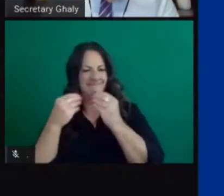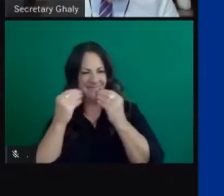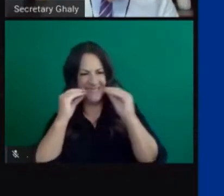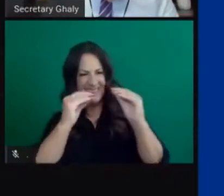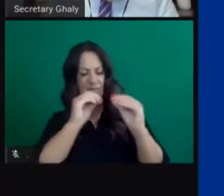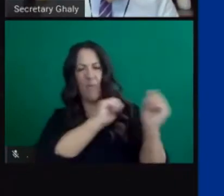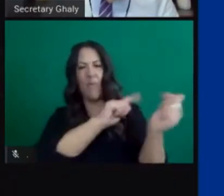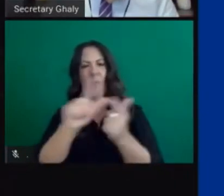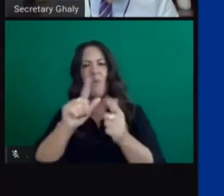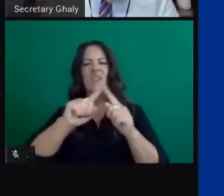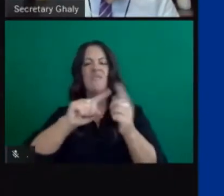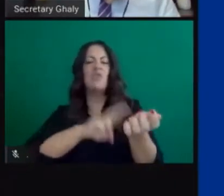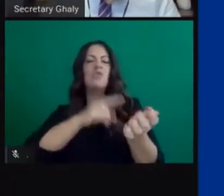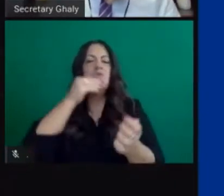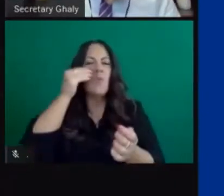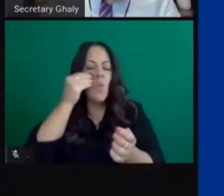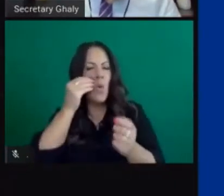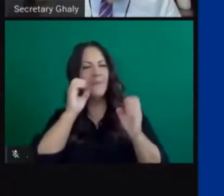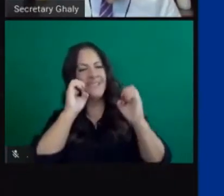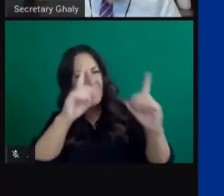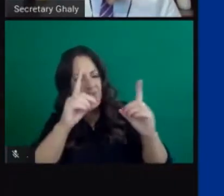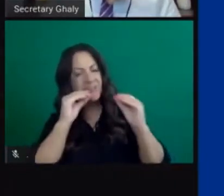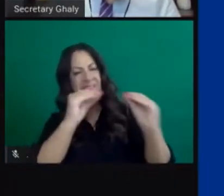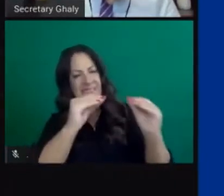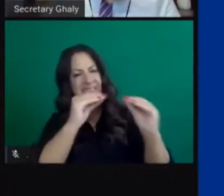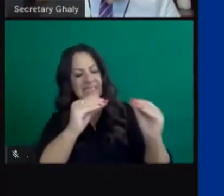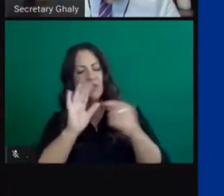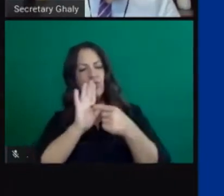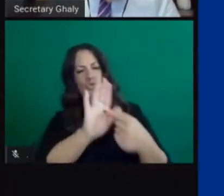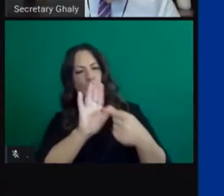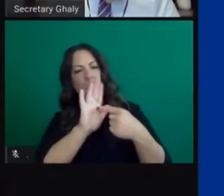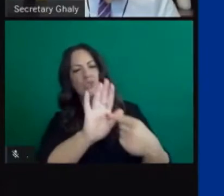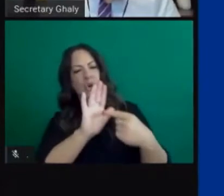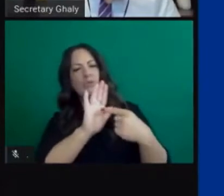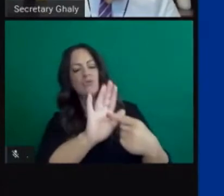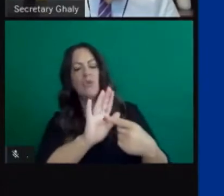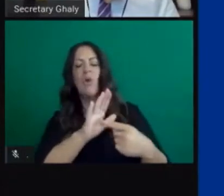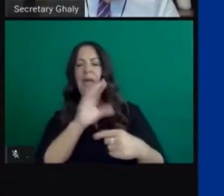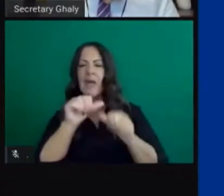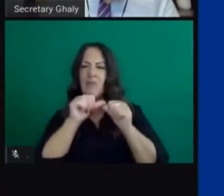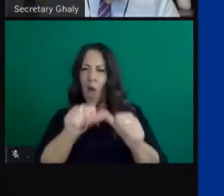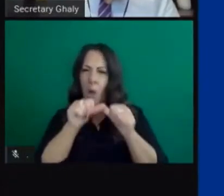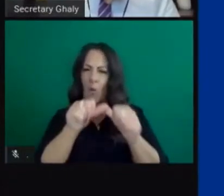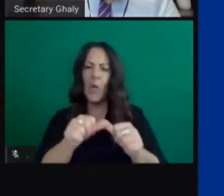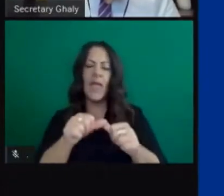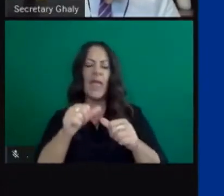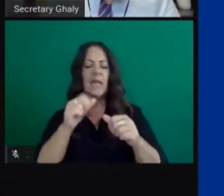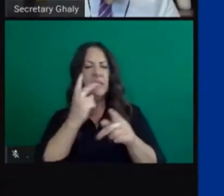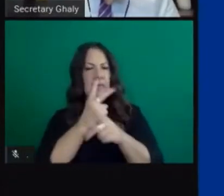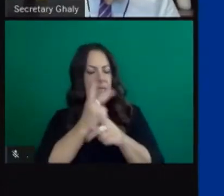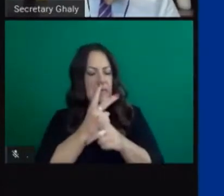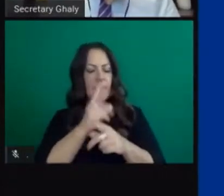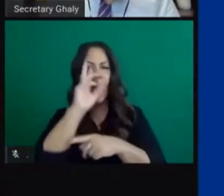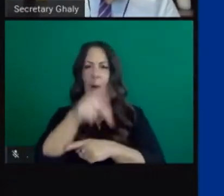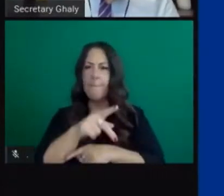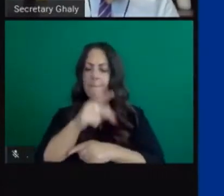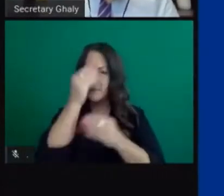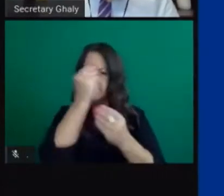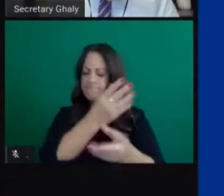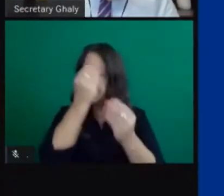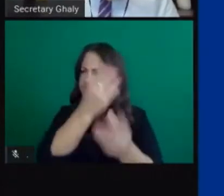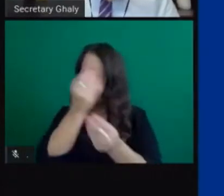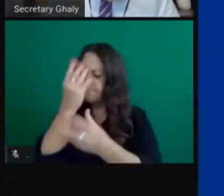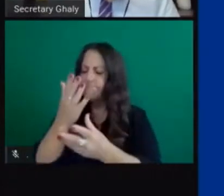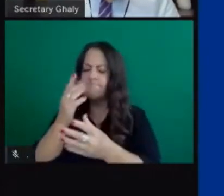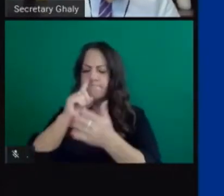calls and technical assistance supports, and ongoing education around all things when it comes